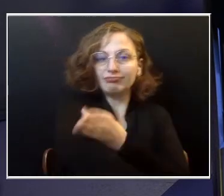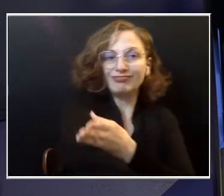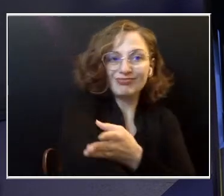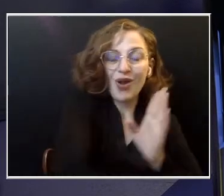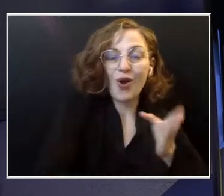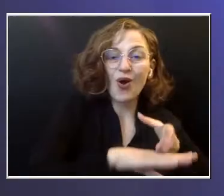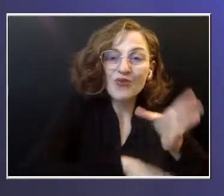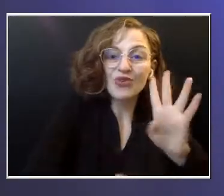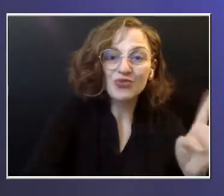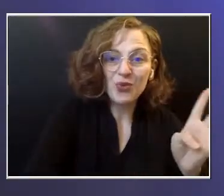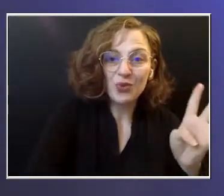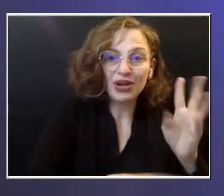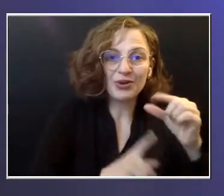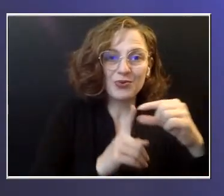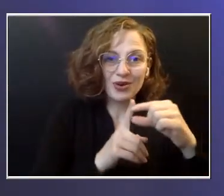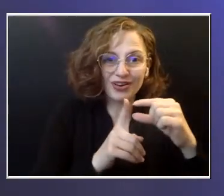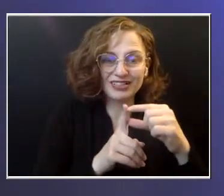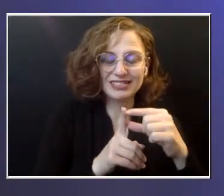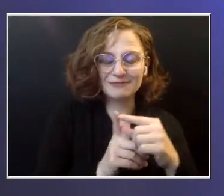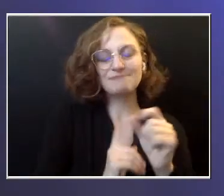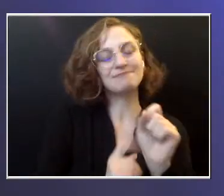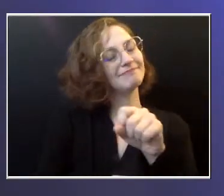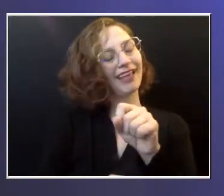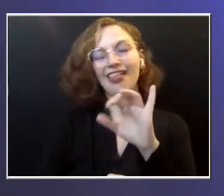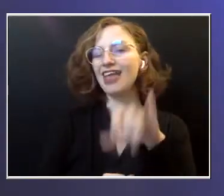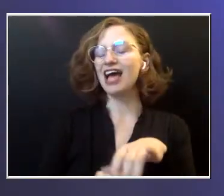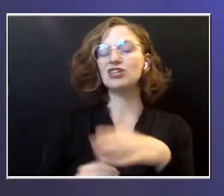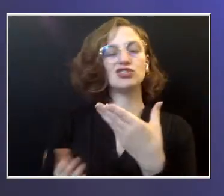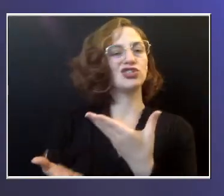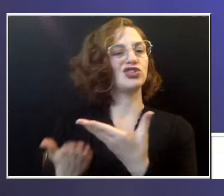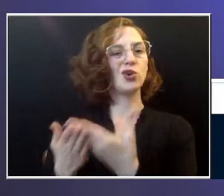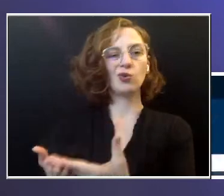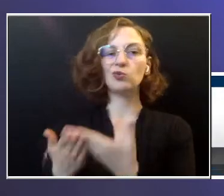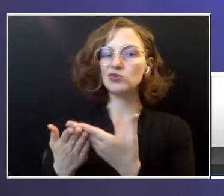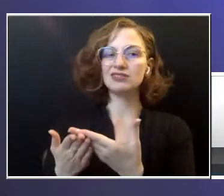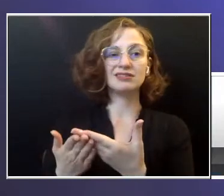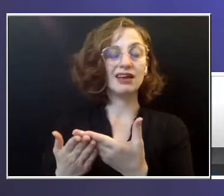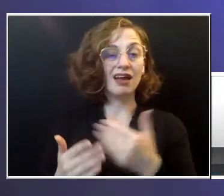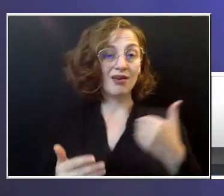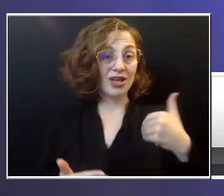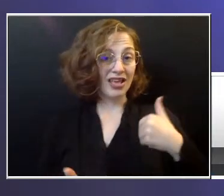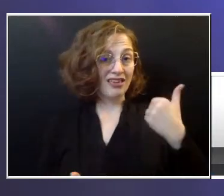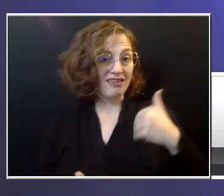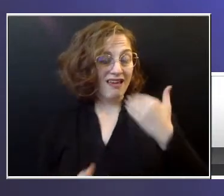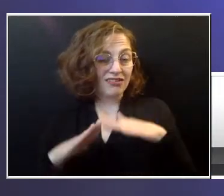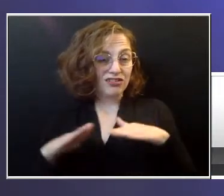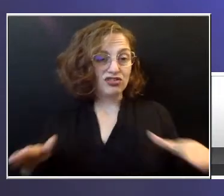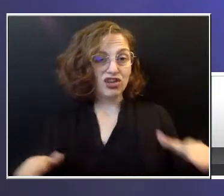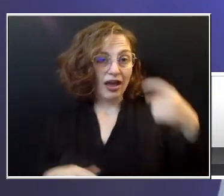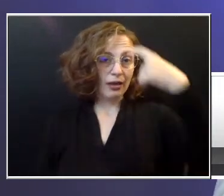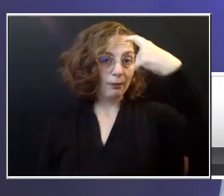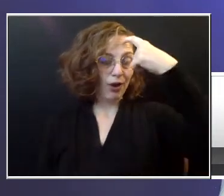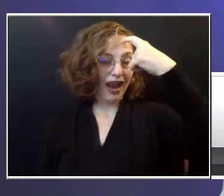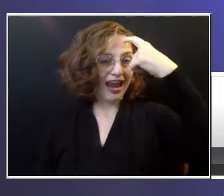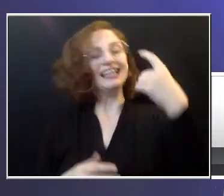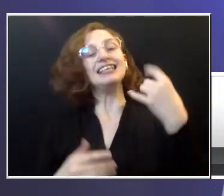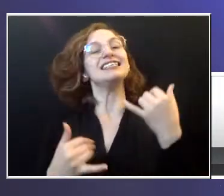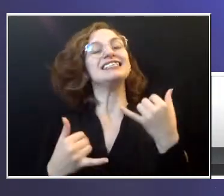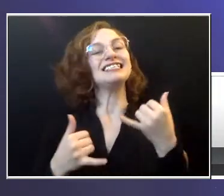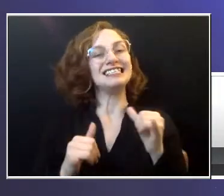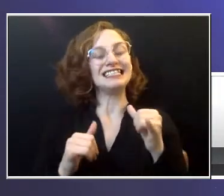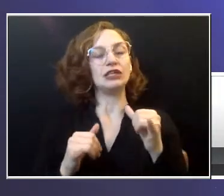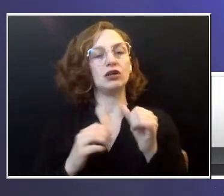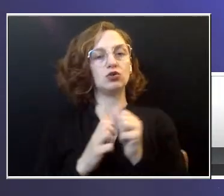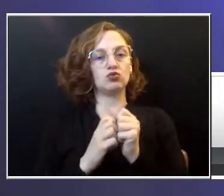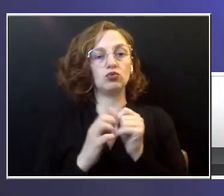shows us, with the young child's brain, it's still growing, so they haven't made those permanent connections. So with